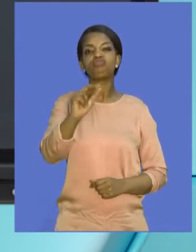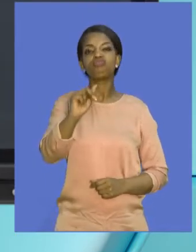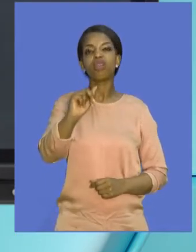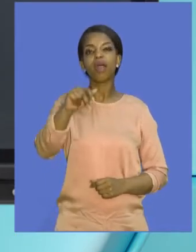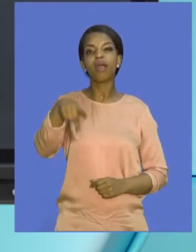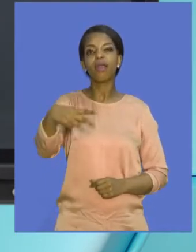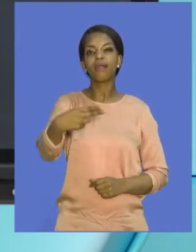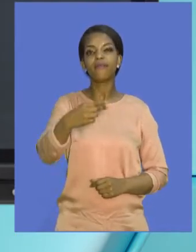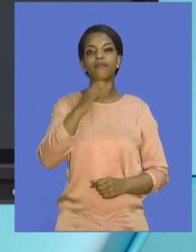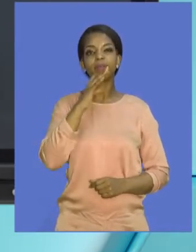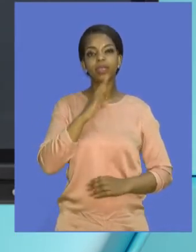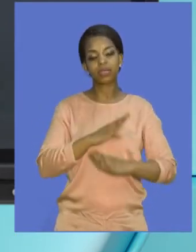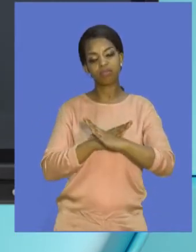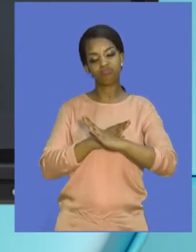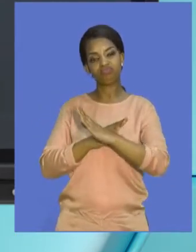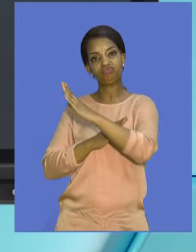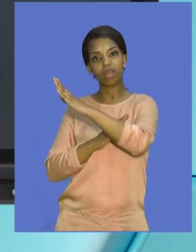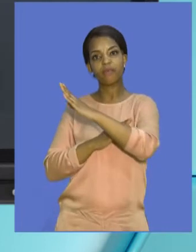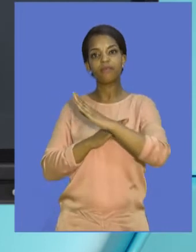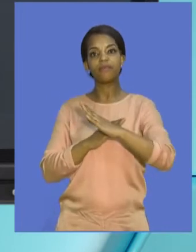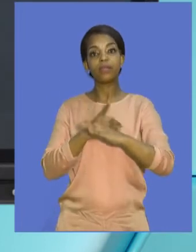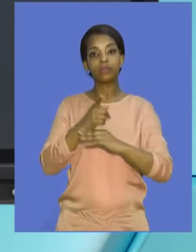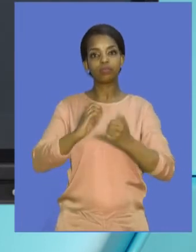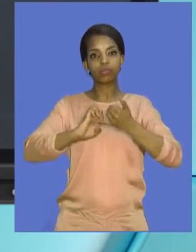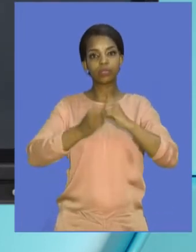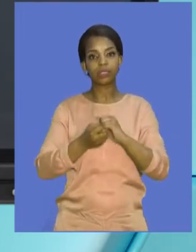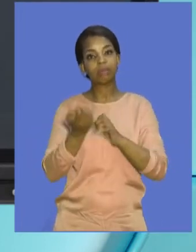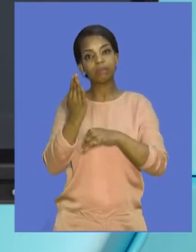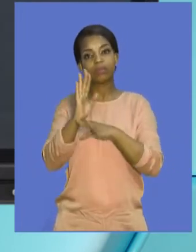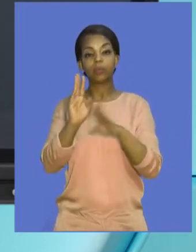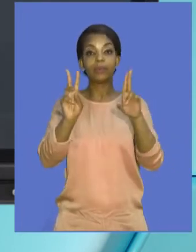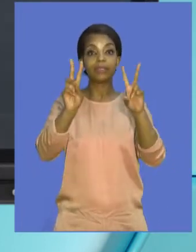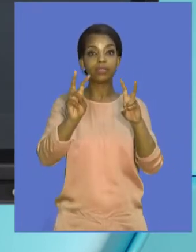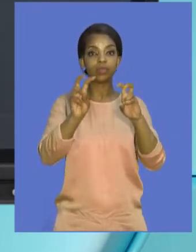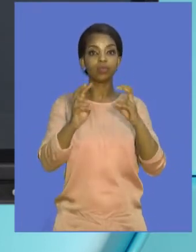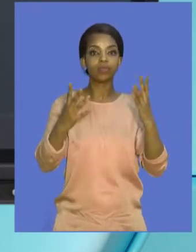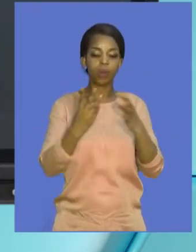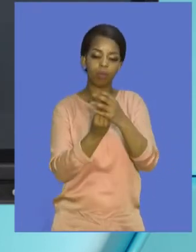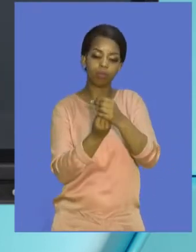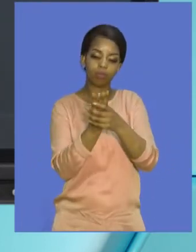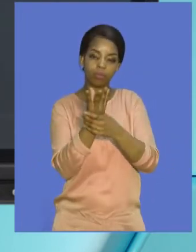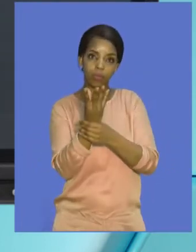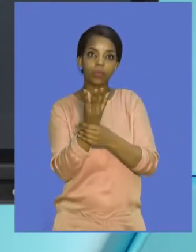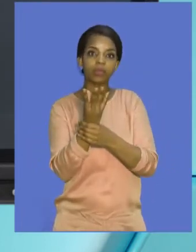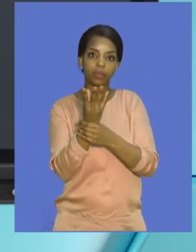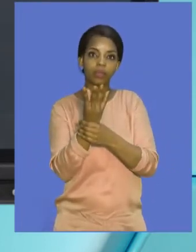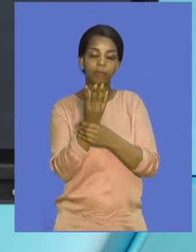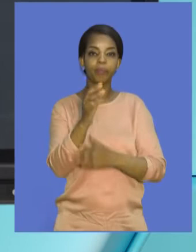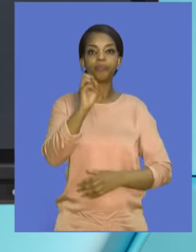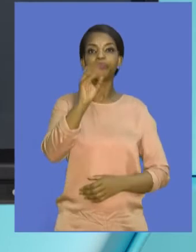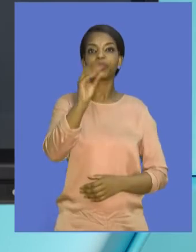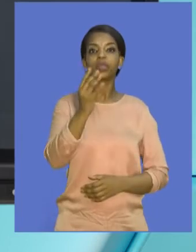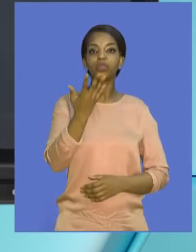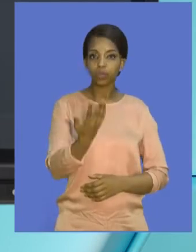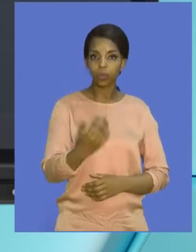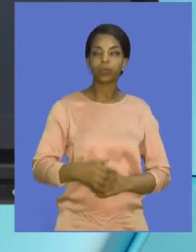to try and represent the issue of growth and how growth would work in this concept. So one